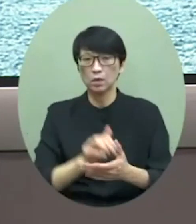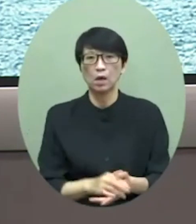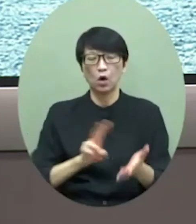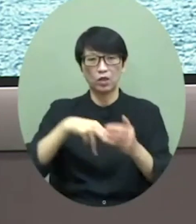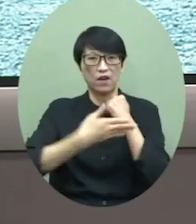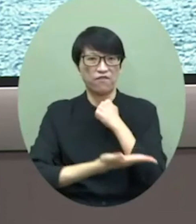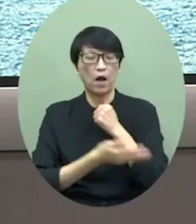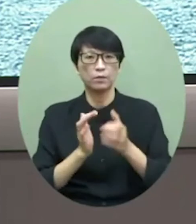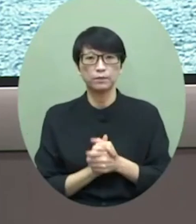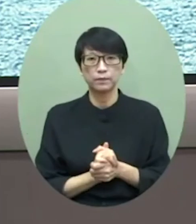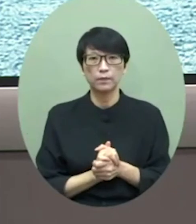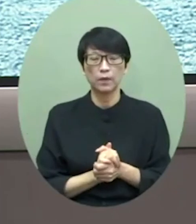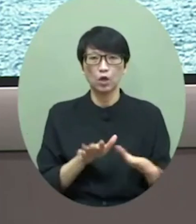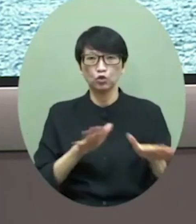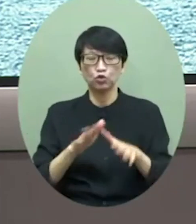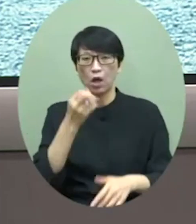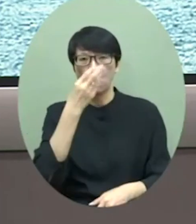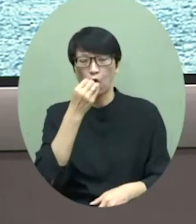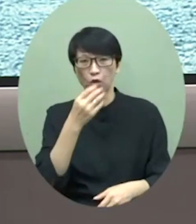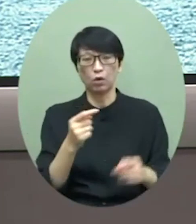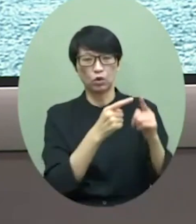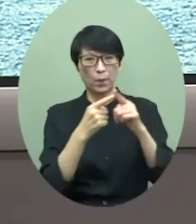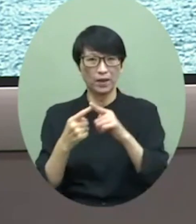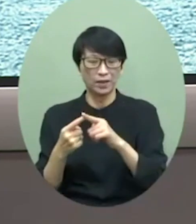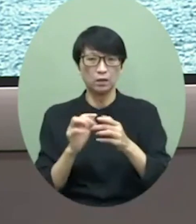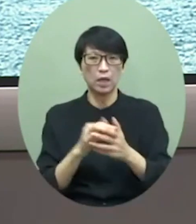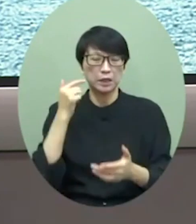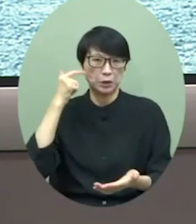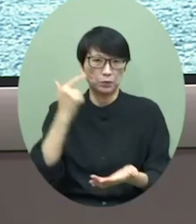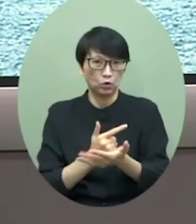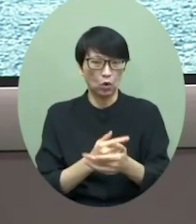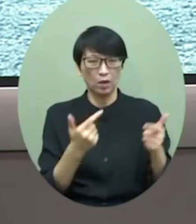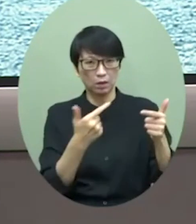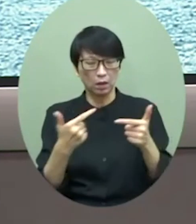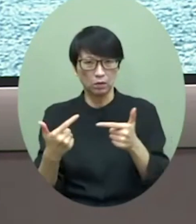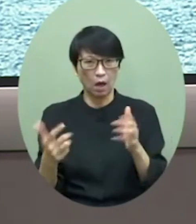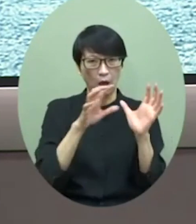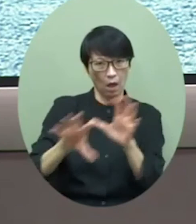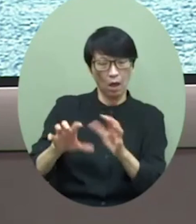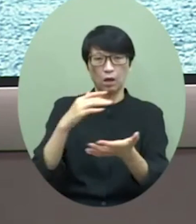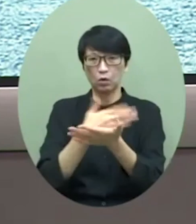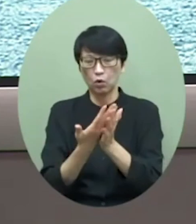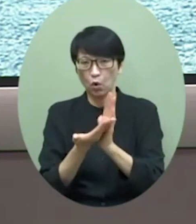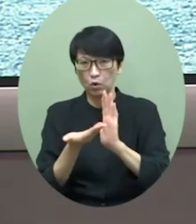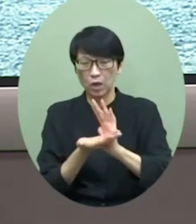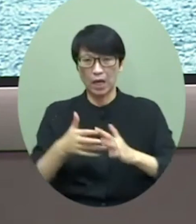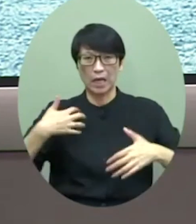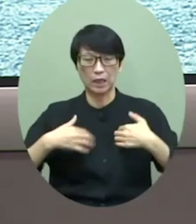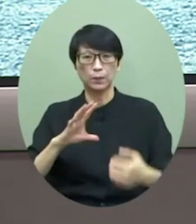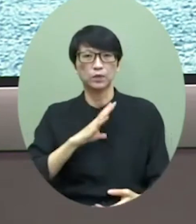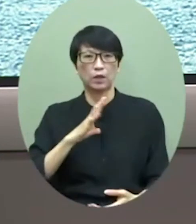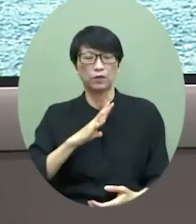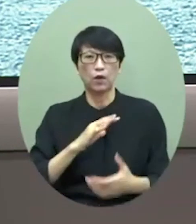invoking the ordinances is constitutional. It will allow the Chief Executive and Council to respond swiftly and effectively to